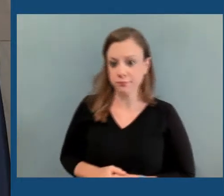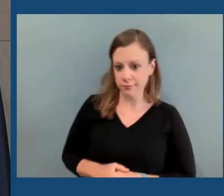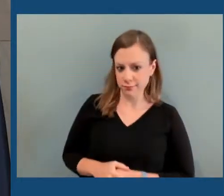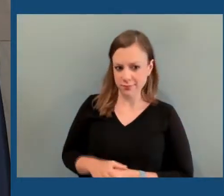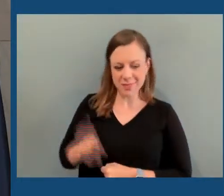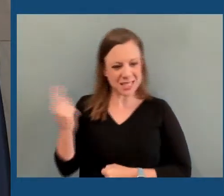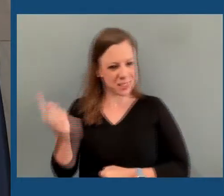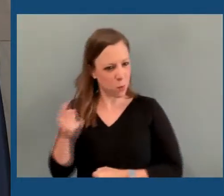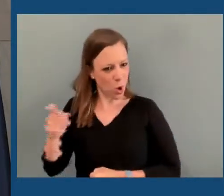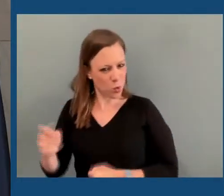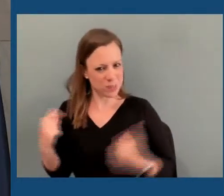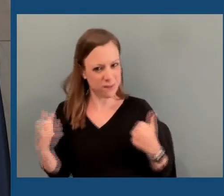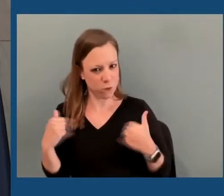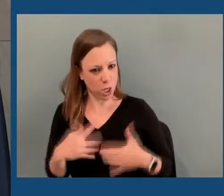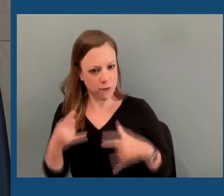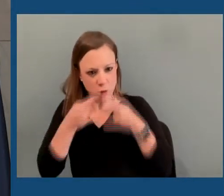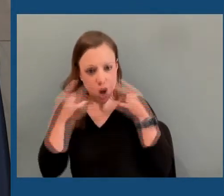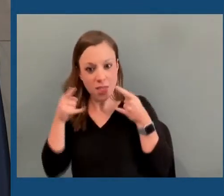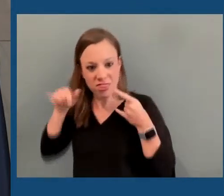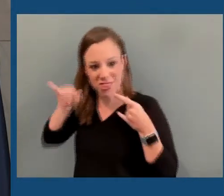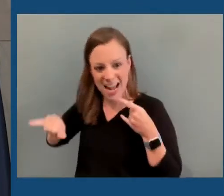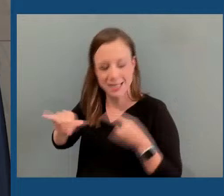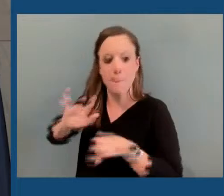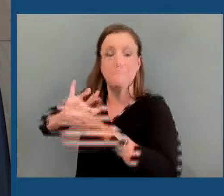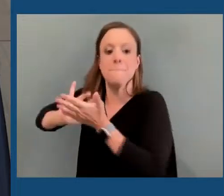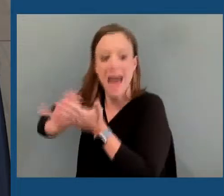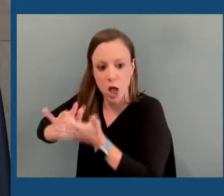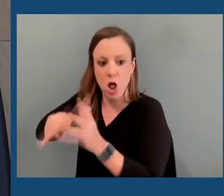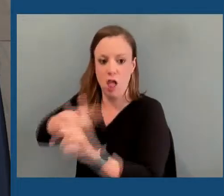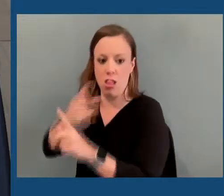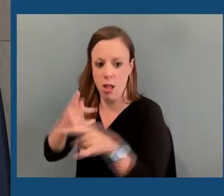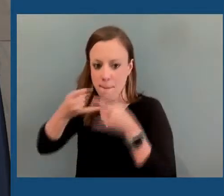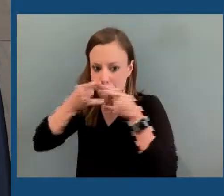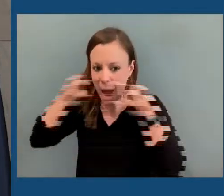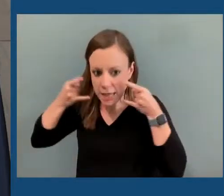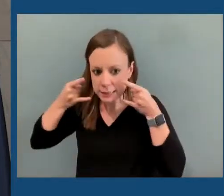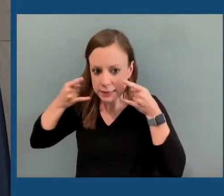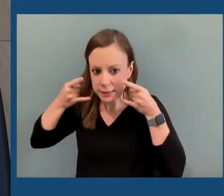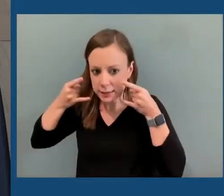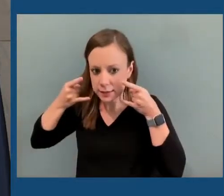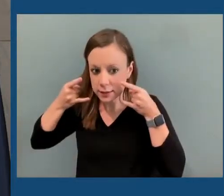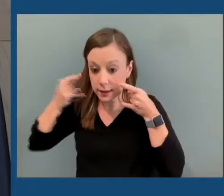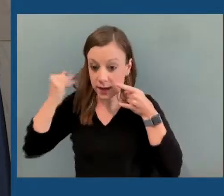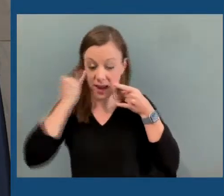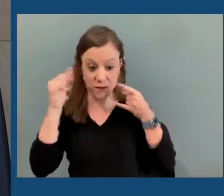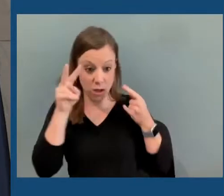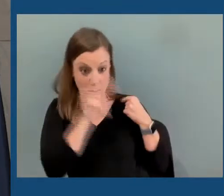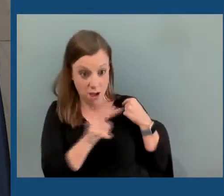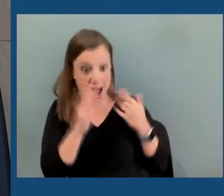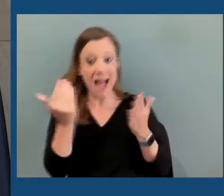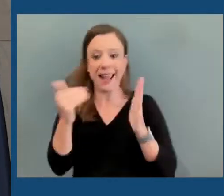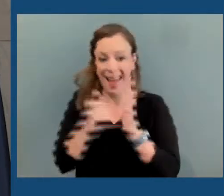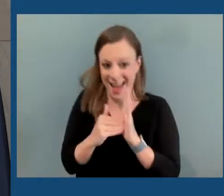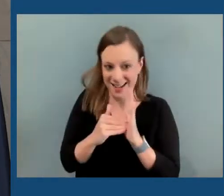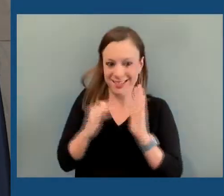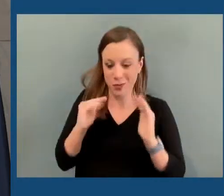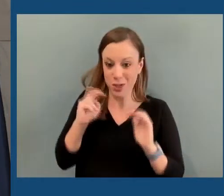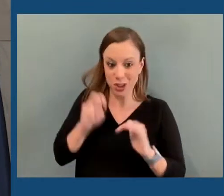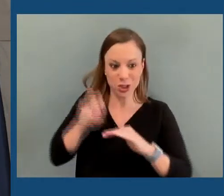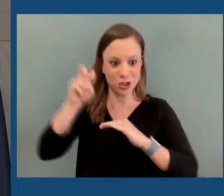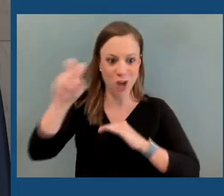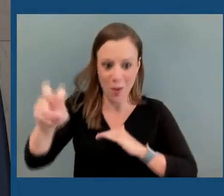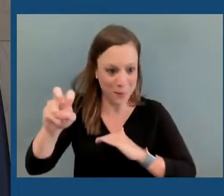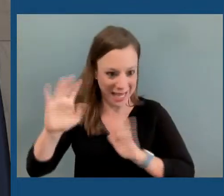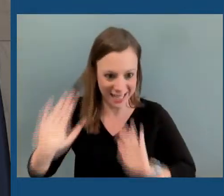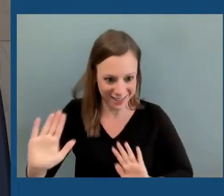COVID is wearing a medical mask. And if you look at, again, we're getting ahead of ourselves because I want time to